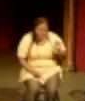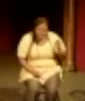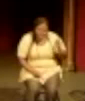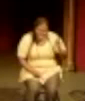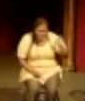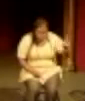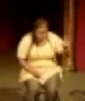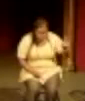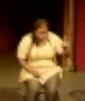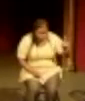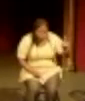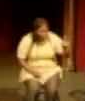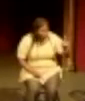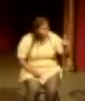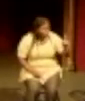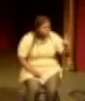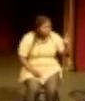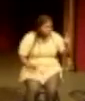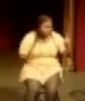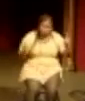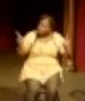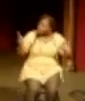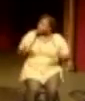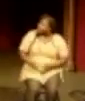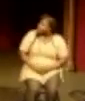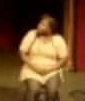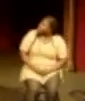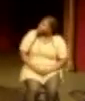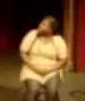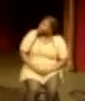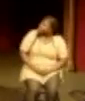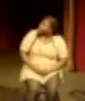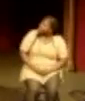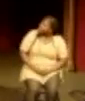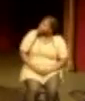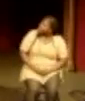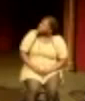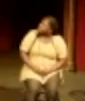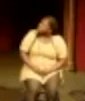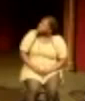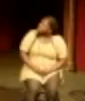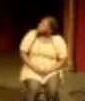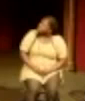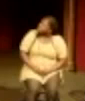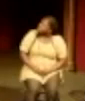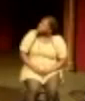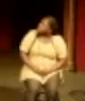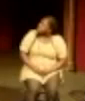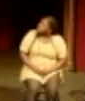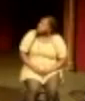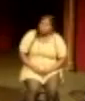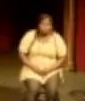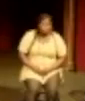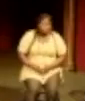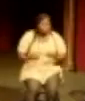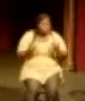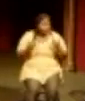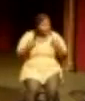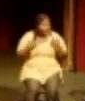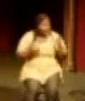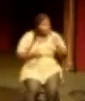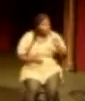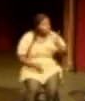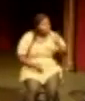on. We filled up the Ponderosa, so whatever that seats, 300 or so. We had overflow of about 100 here on campus, and we